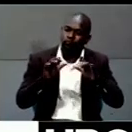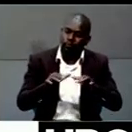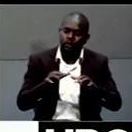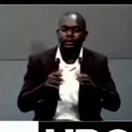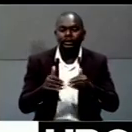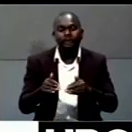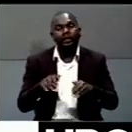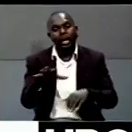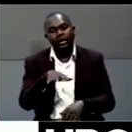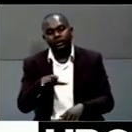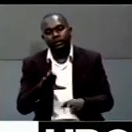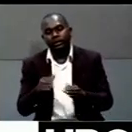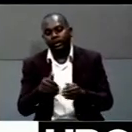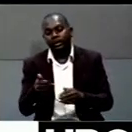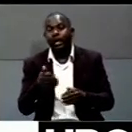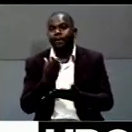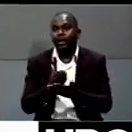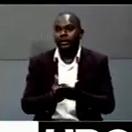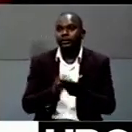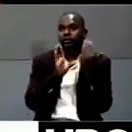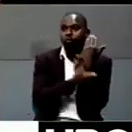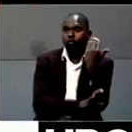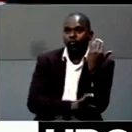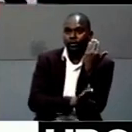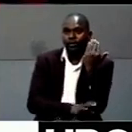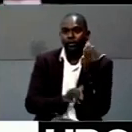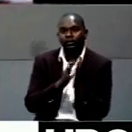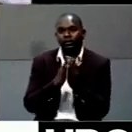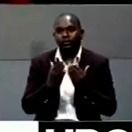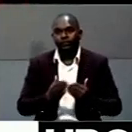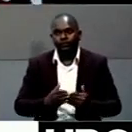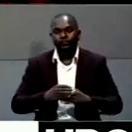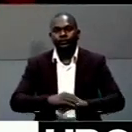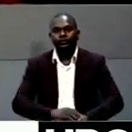the area and other parts of the country. Benard Yiga,